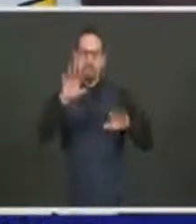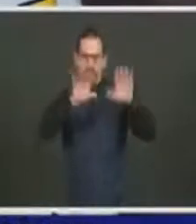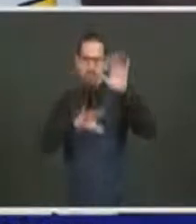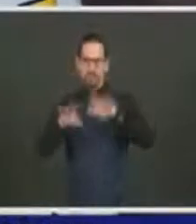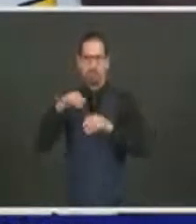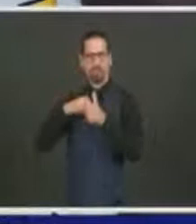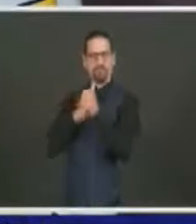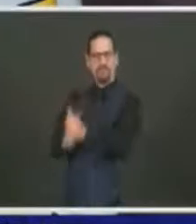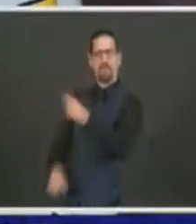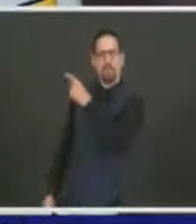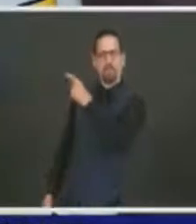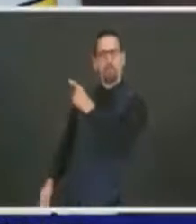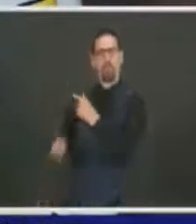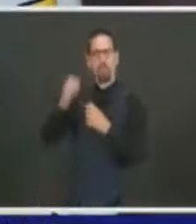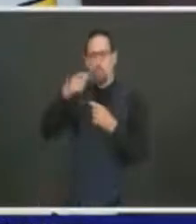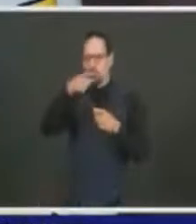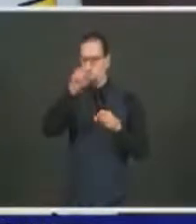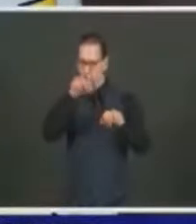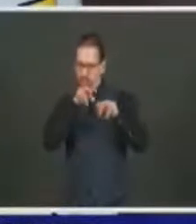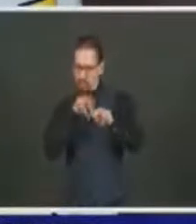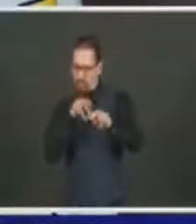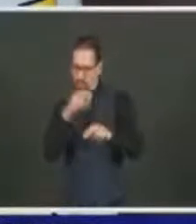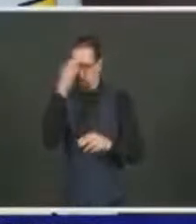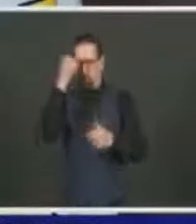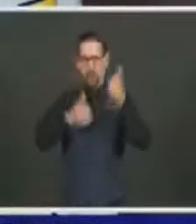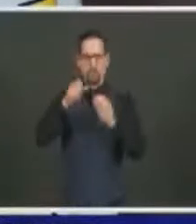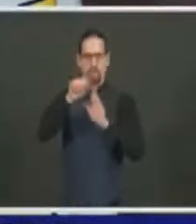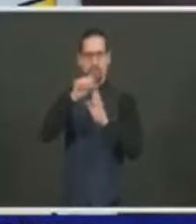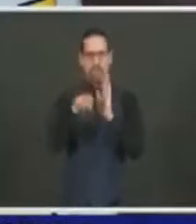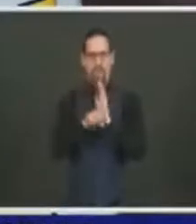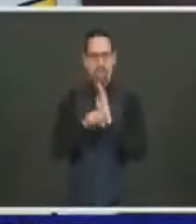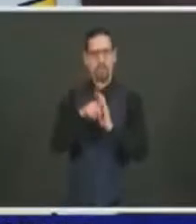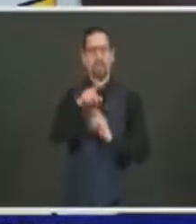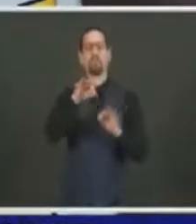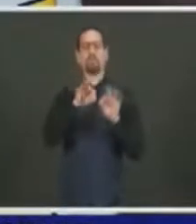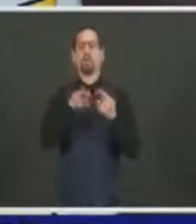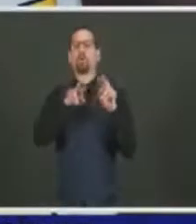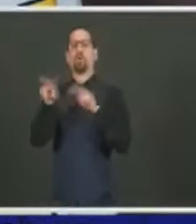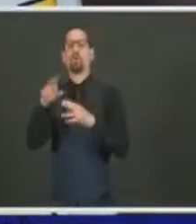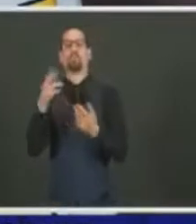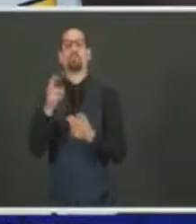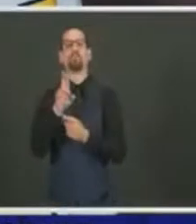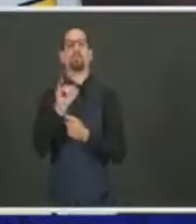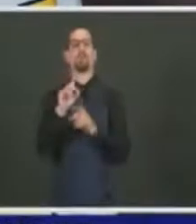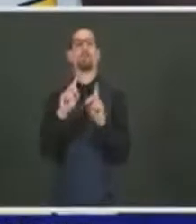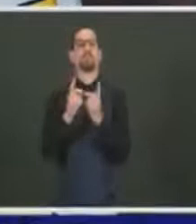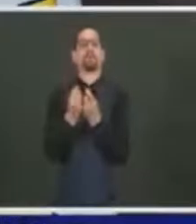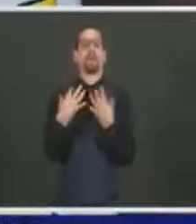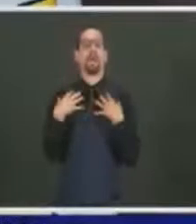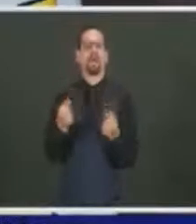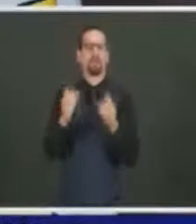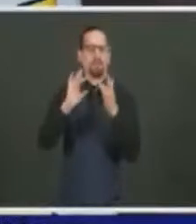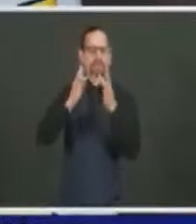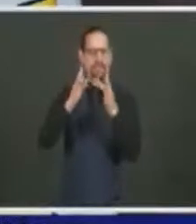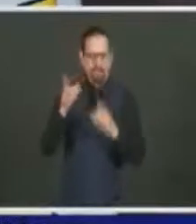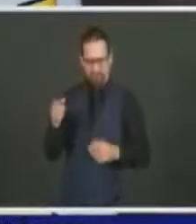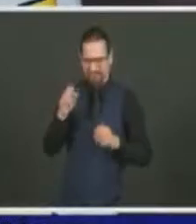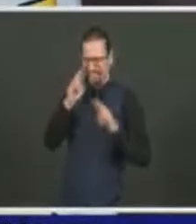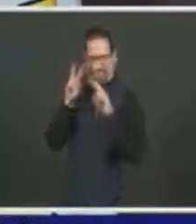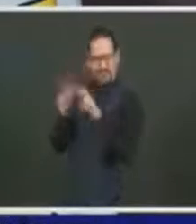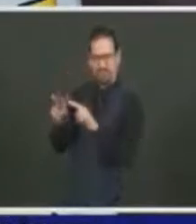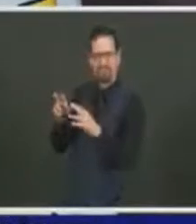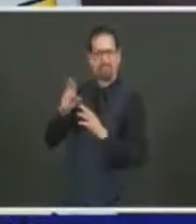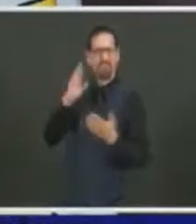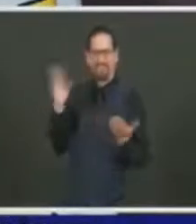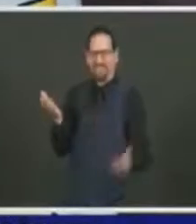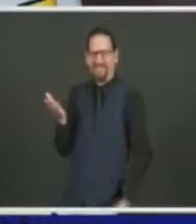states are on the list, go to the Department of Health website and you'll see the states on the list. How are we going to enforce